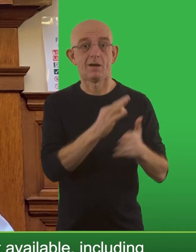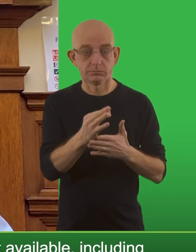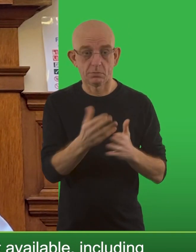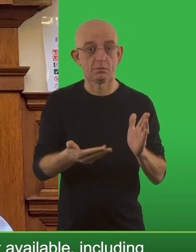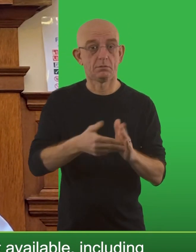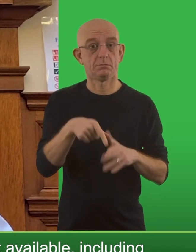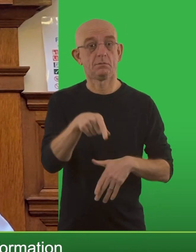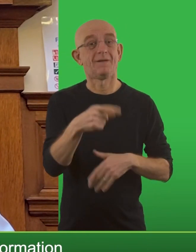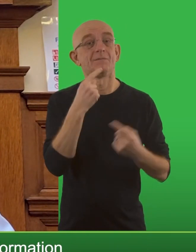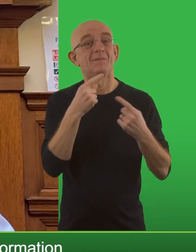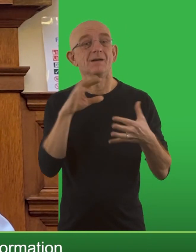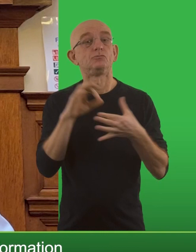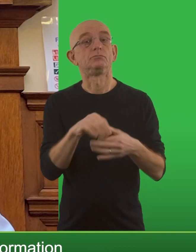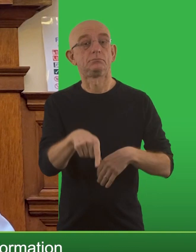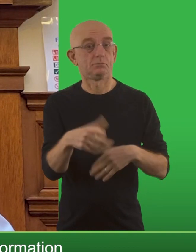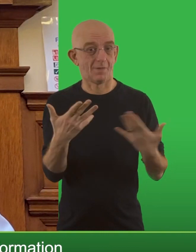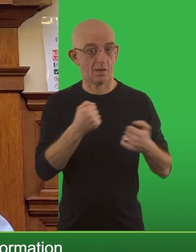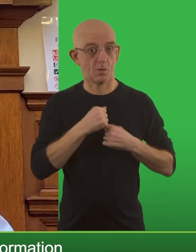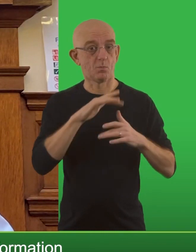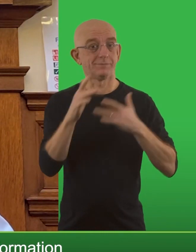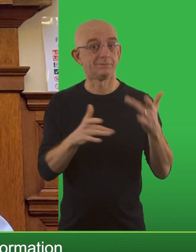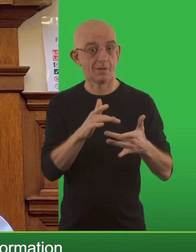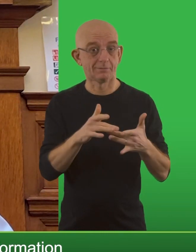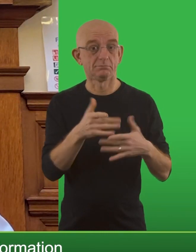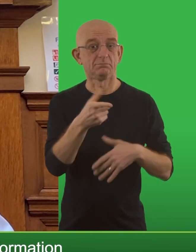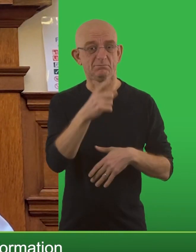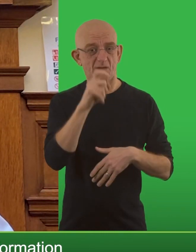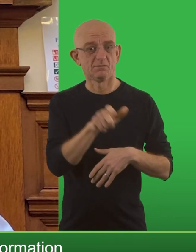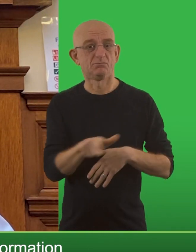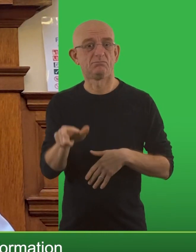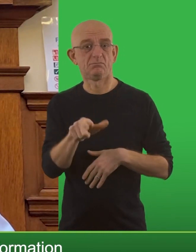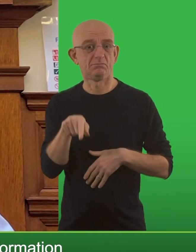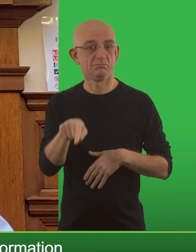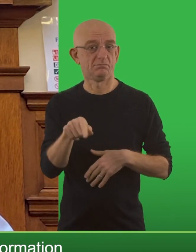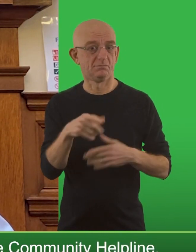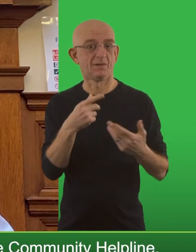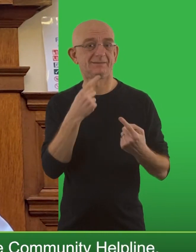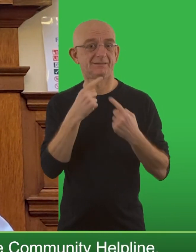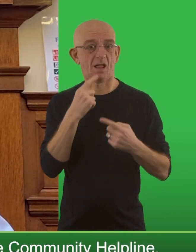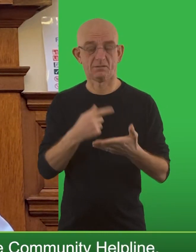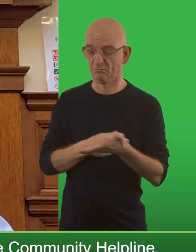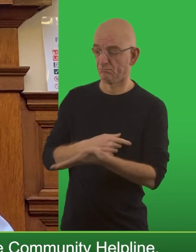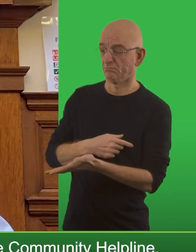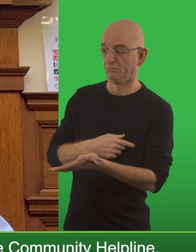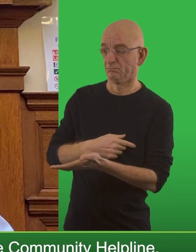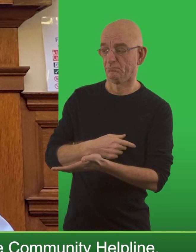within 24 hours. And again, you can find out about that information on our website, and the address again is